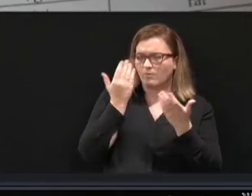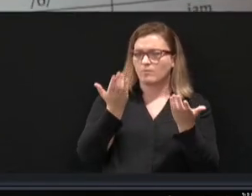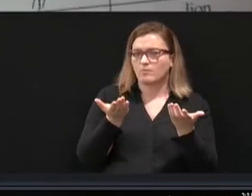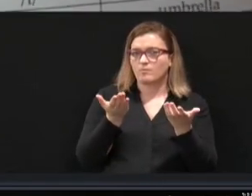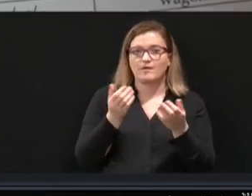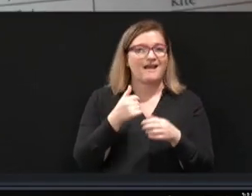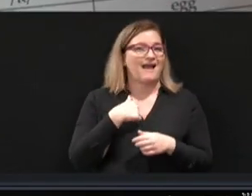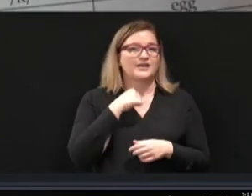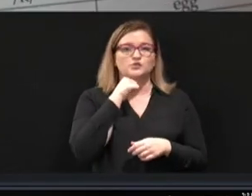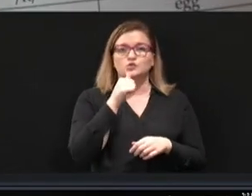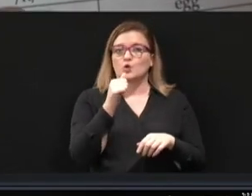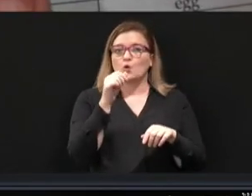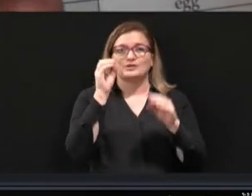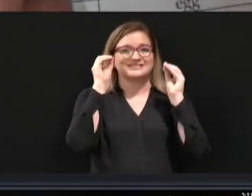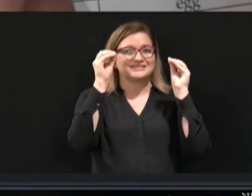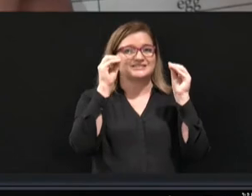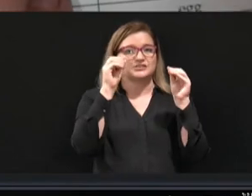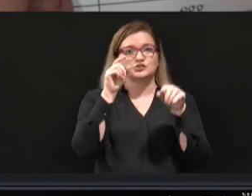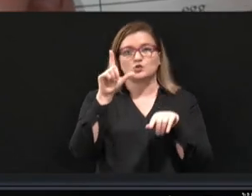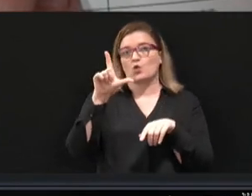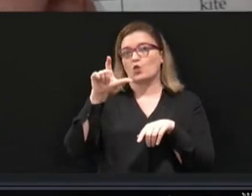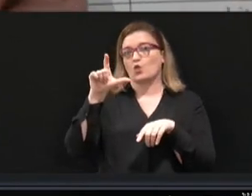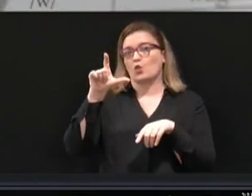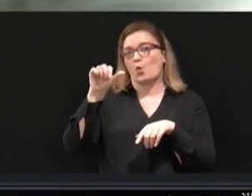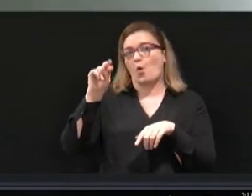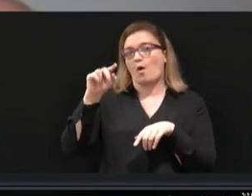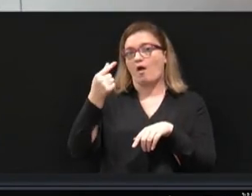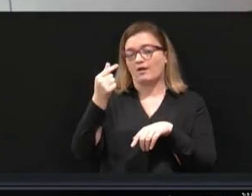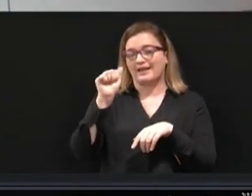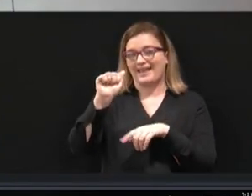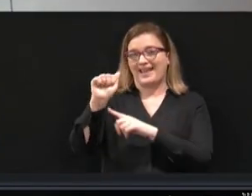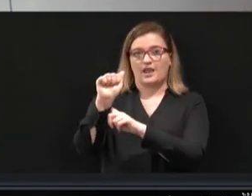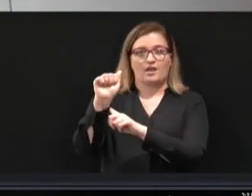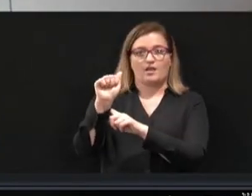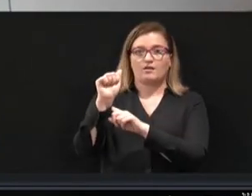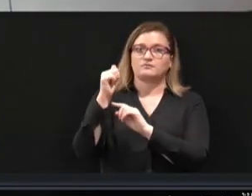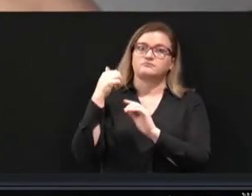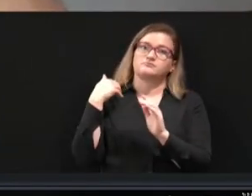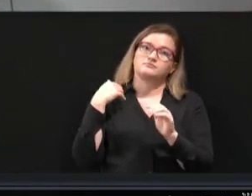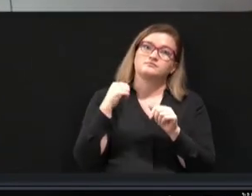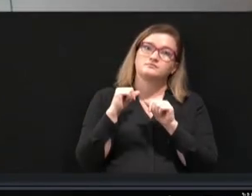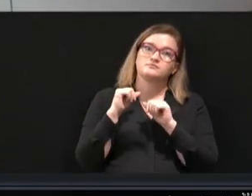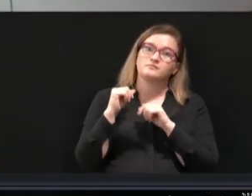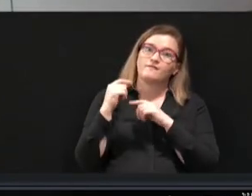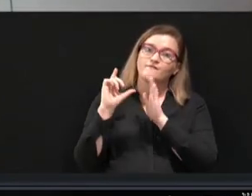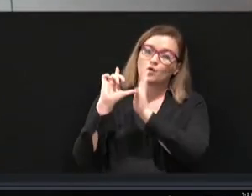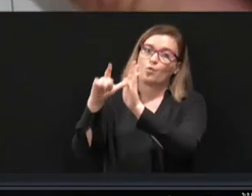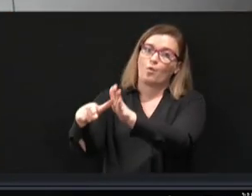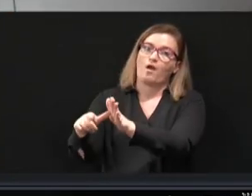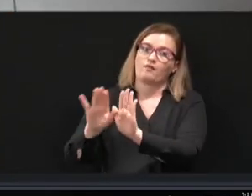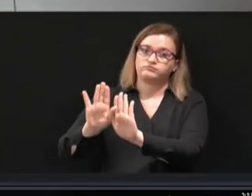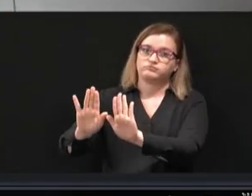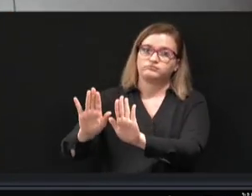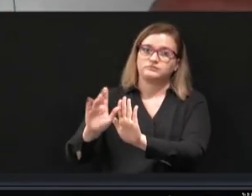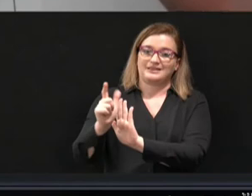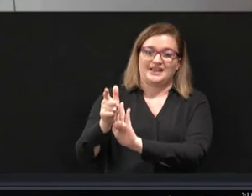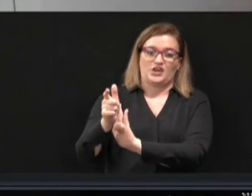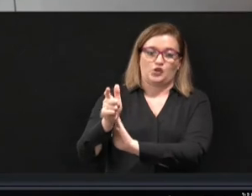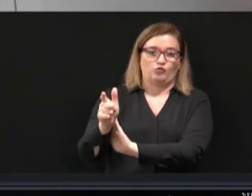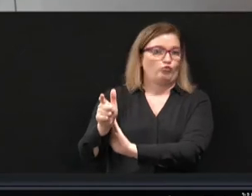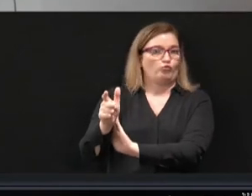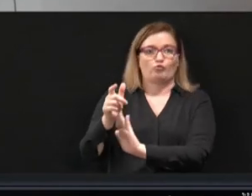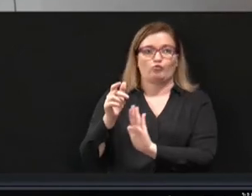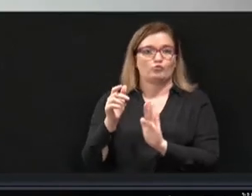A for quite some time. So I'm not going to teach, they're not going to tap it